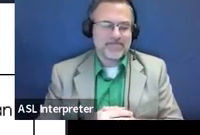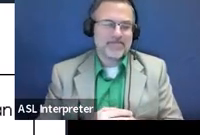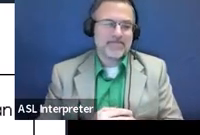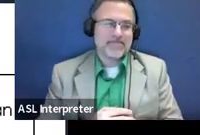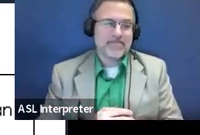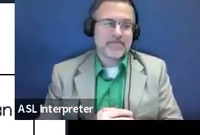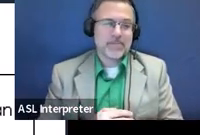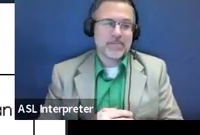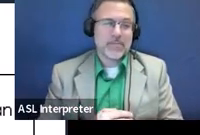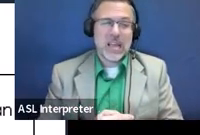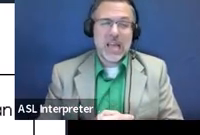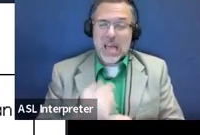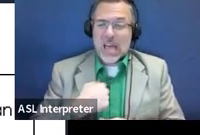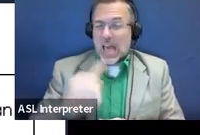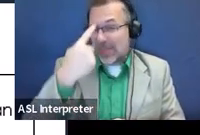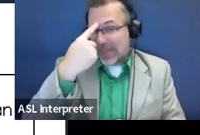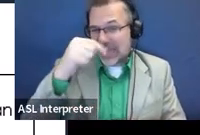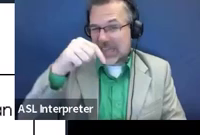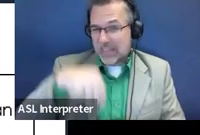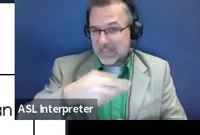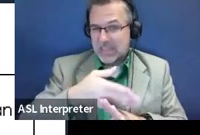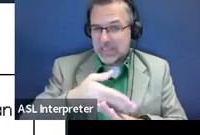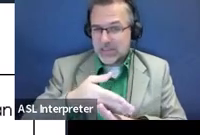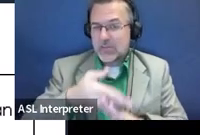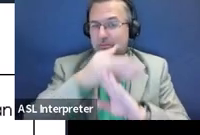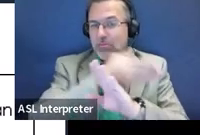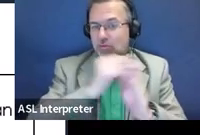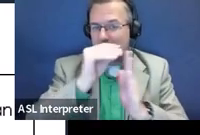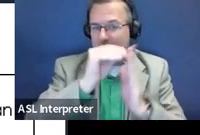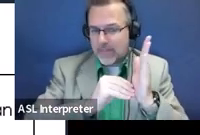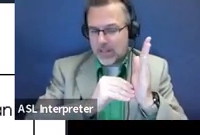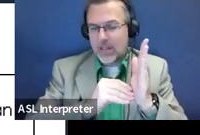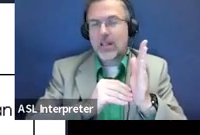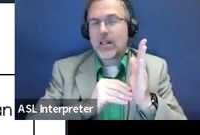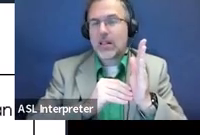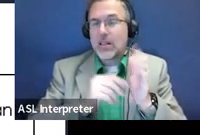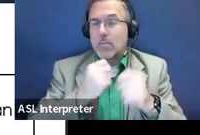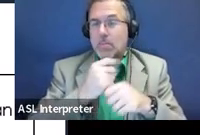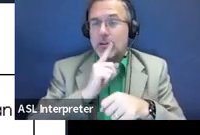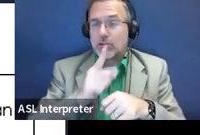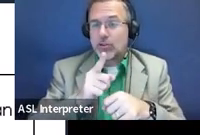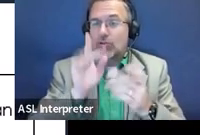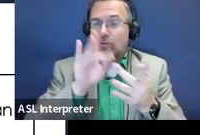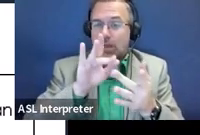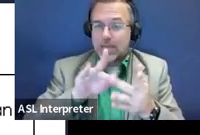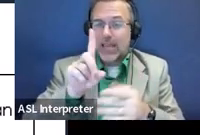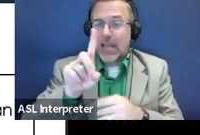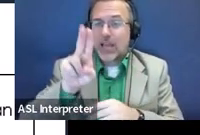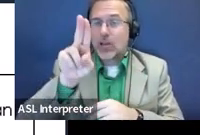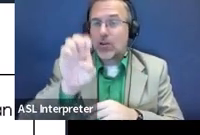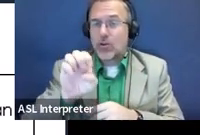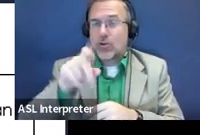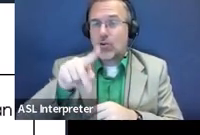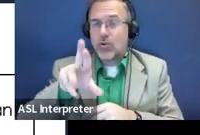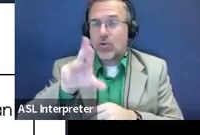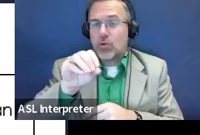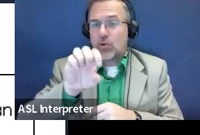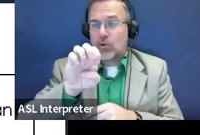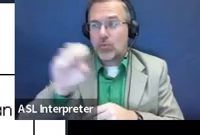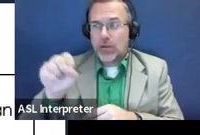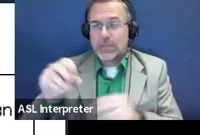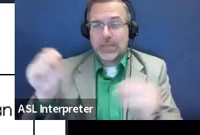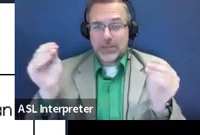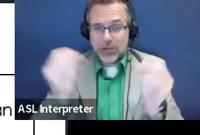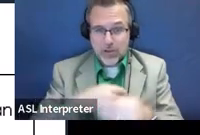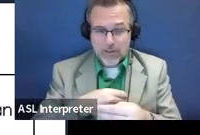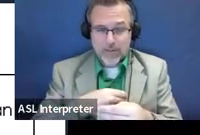that, again, this is kind of pre-filled. It's about being able to contact the due process office of the Maine Department of Education, and it gives